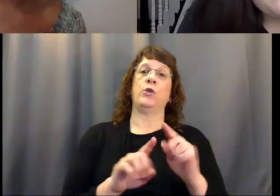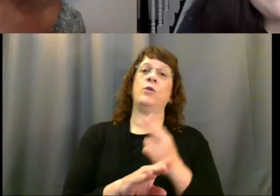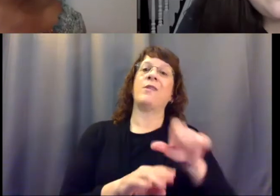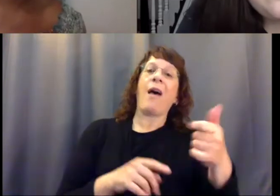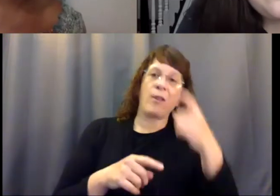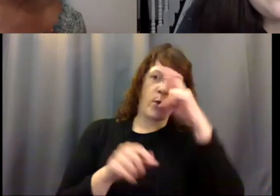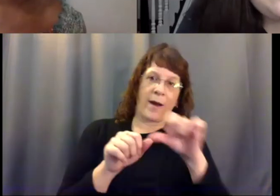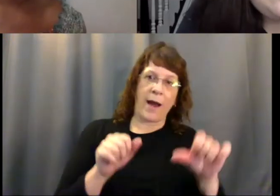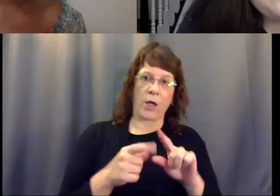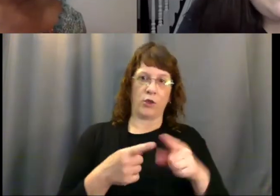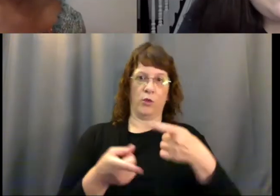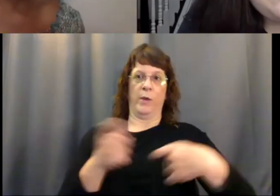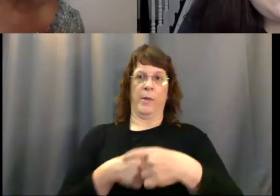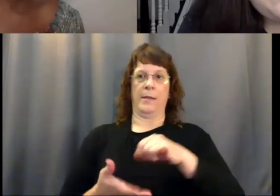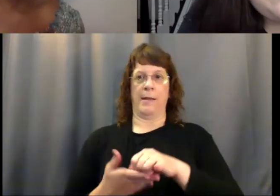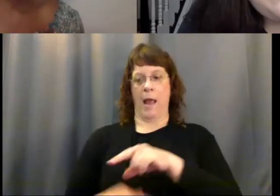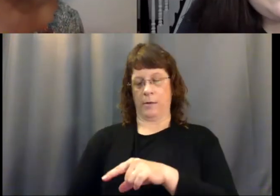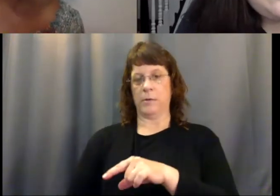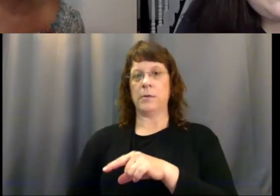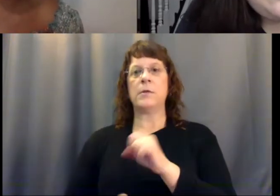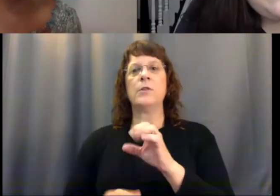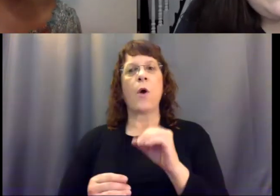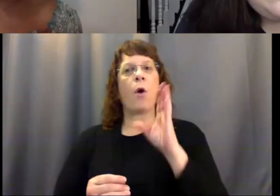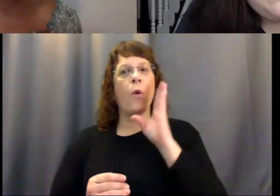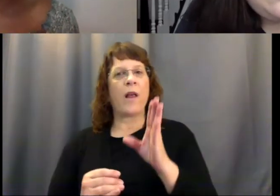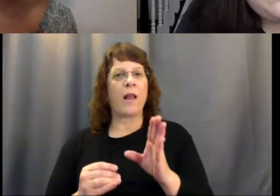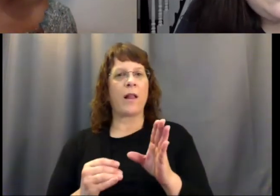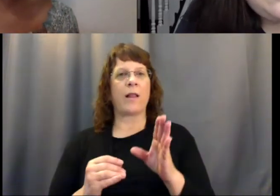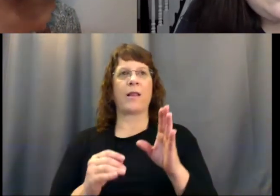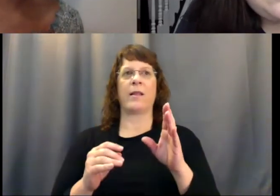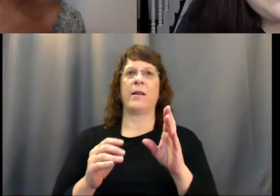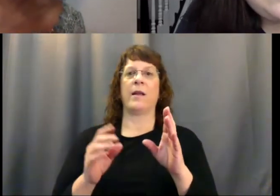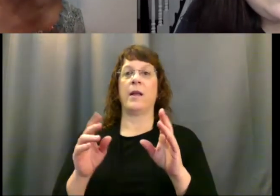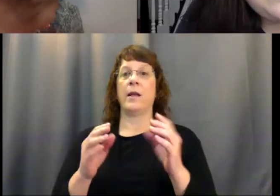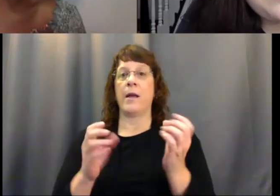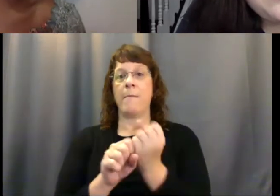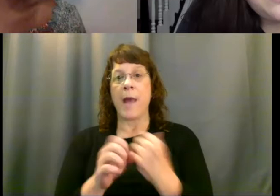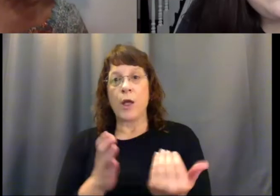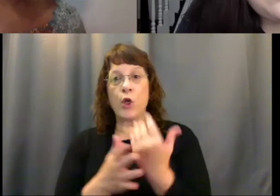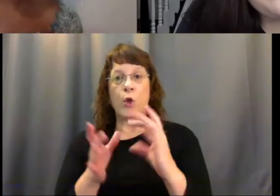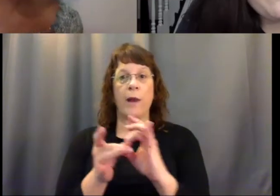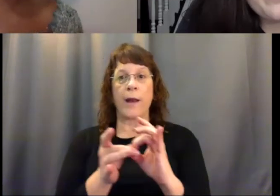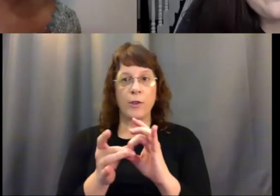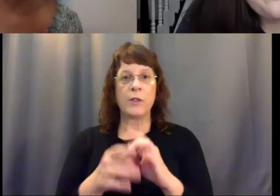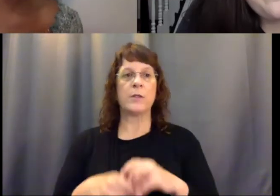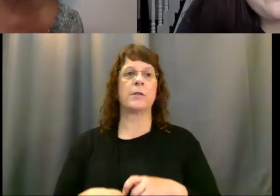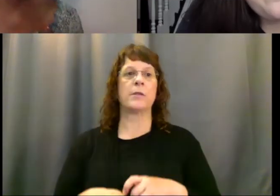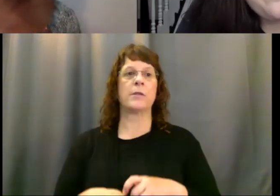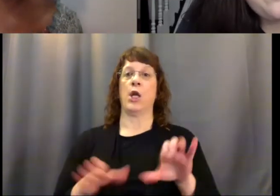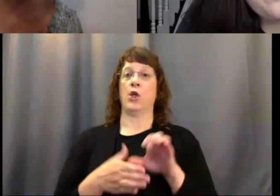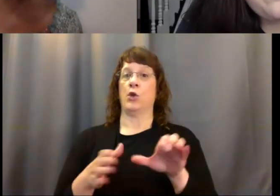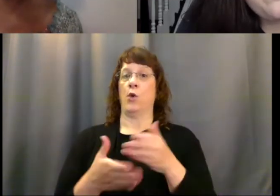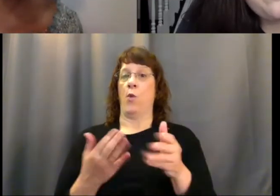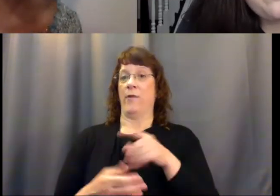So it'll basically remake connections and do what it needs to